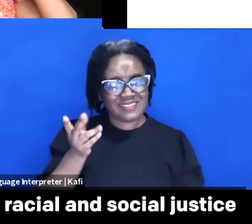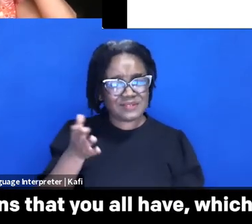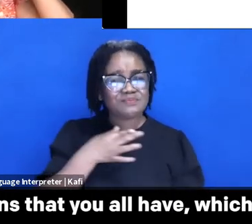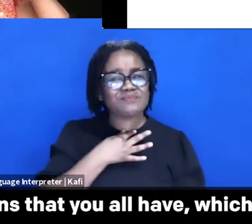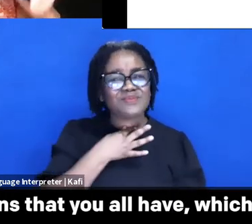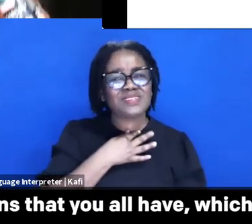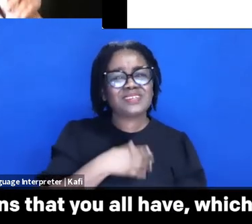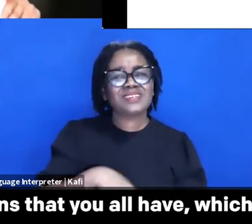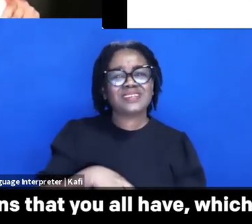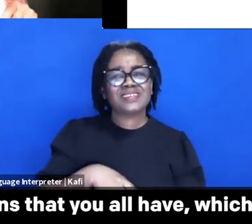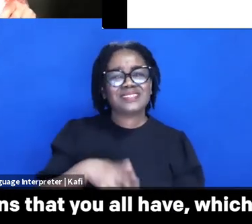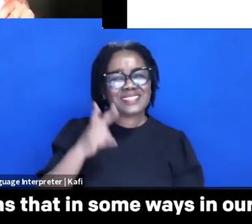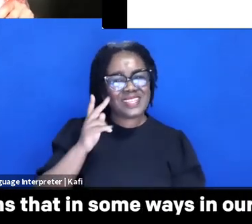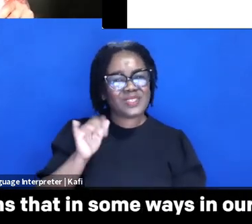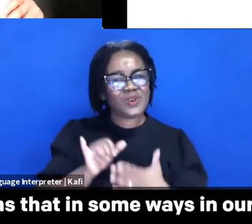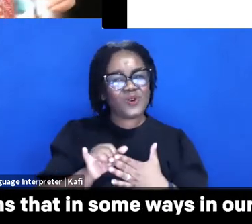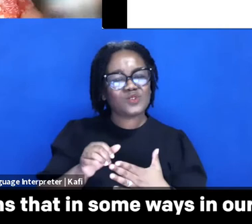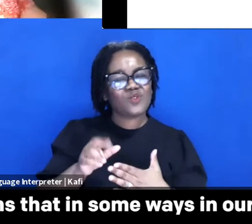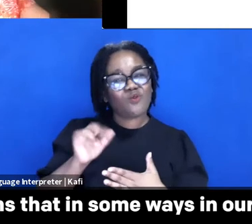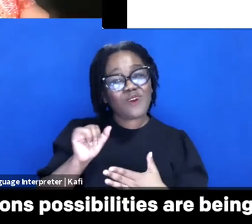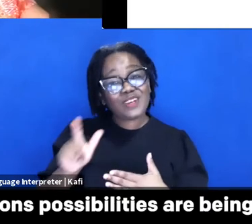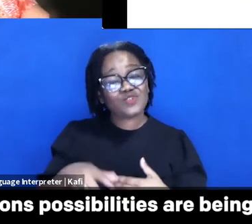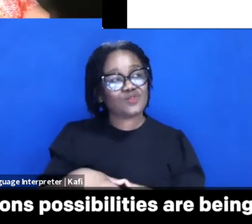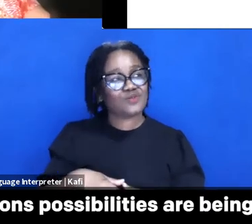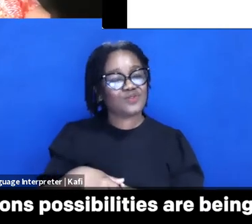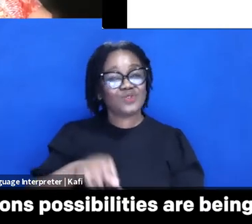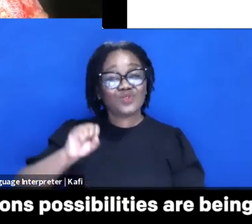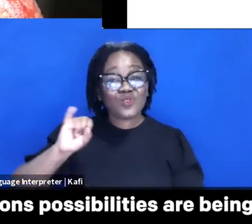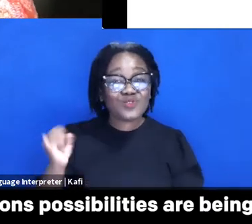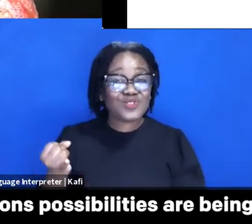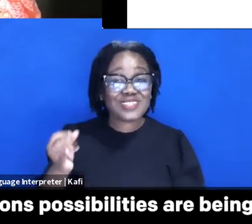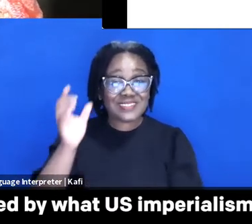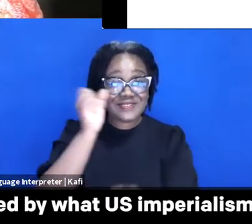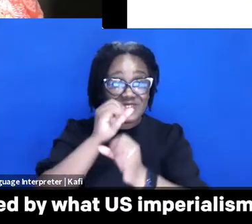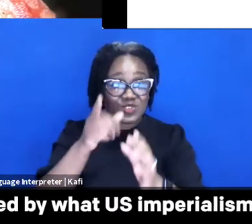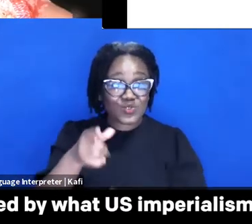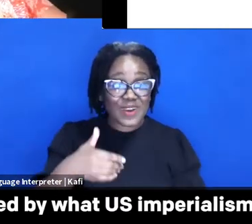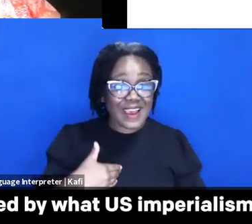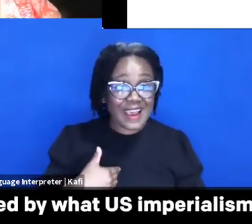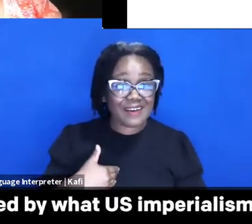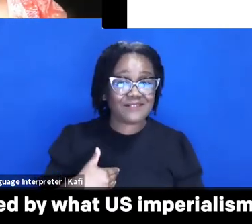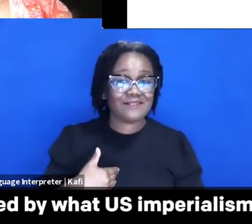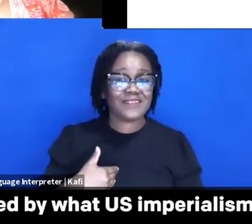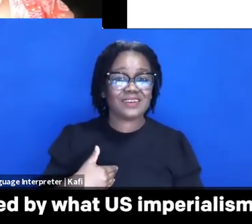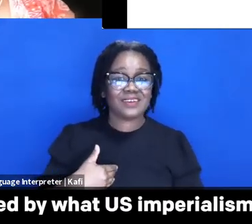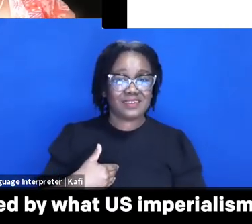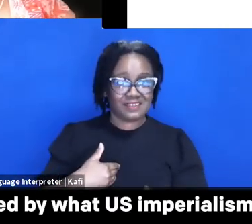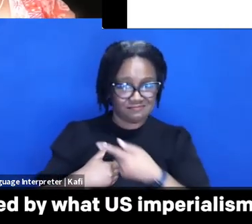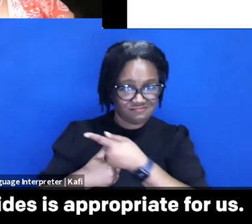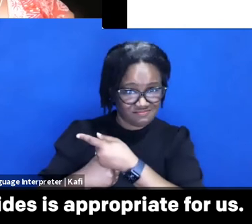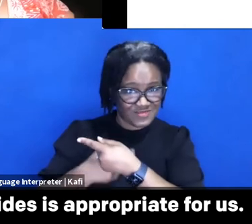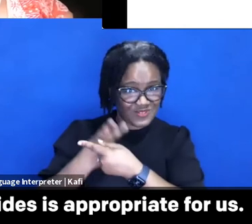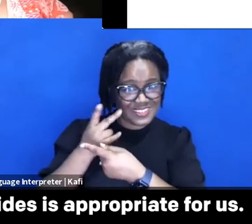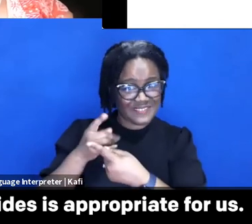justice visions that you all have, which means that in some ways that our horizons of possibility are being limited by what US